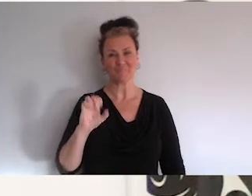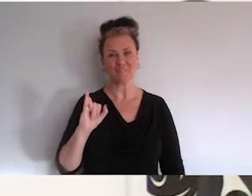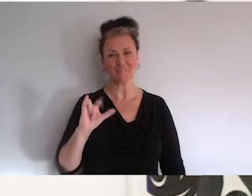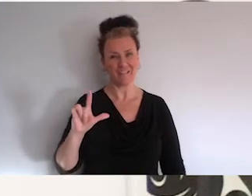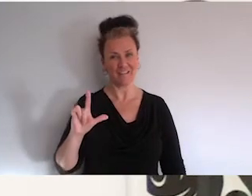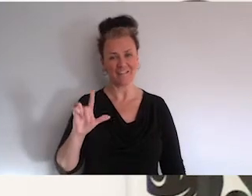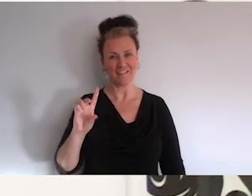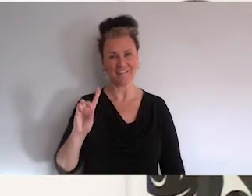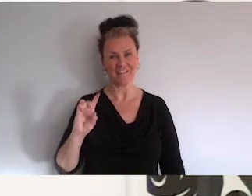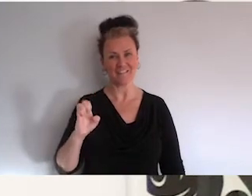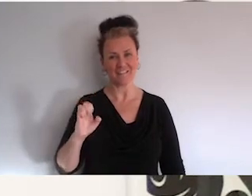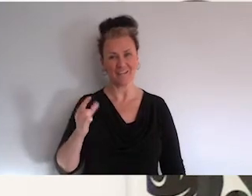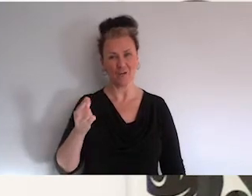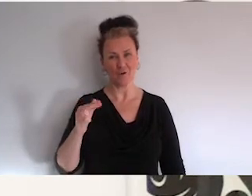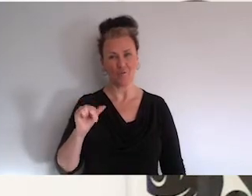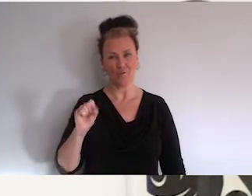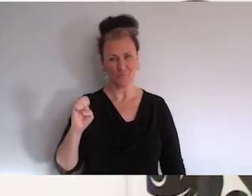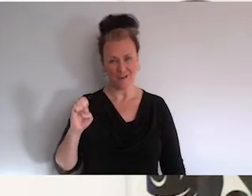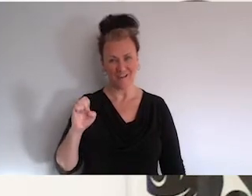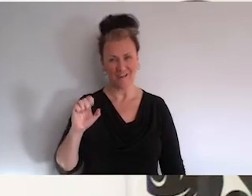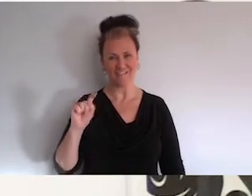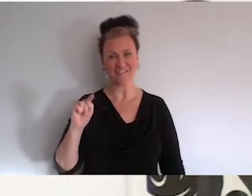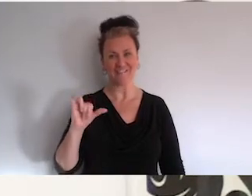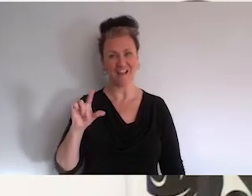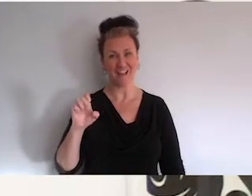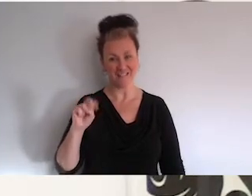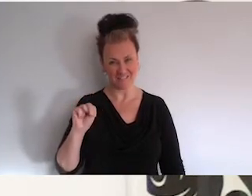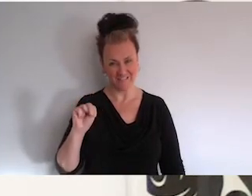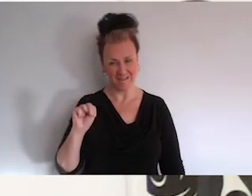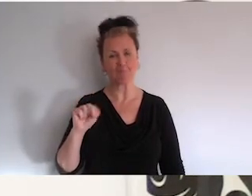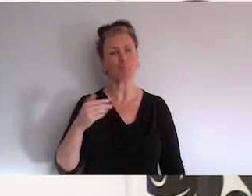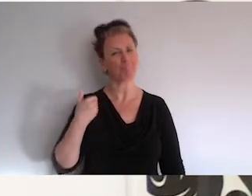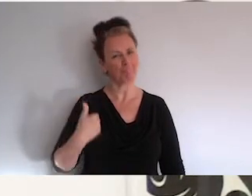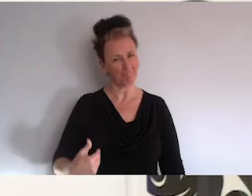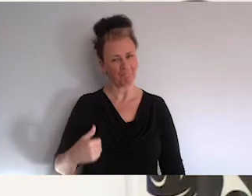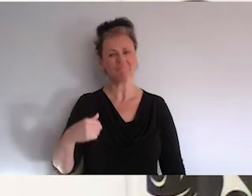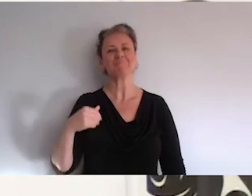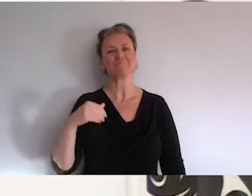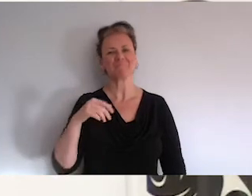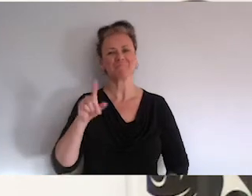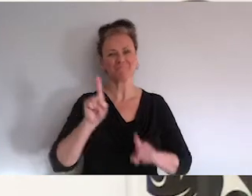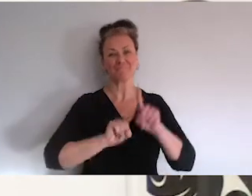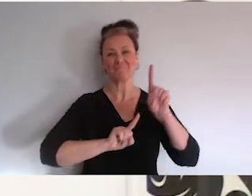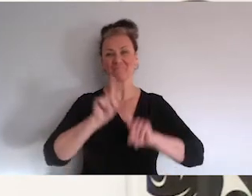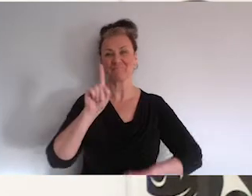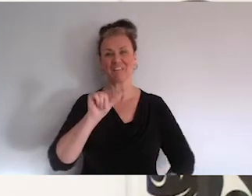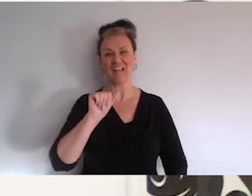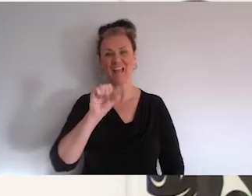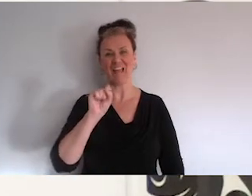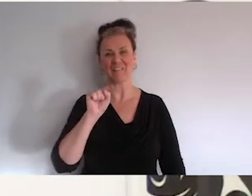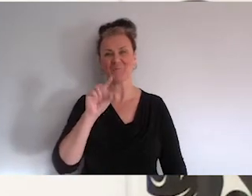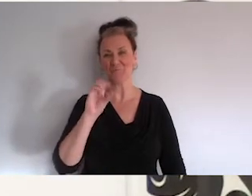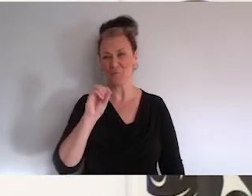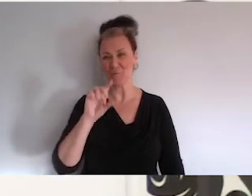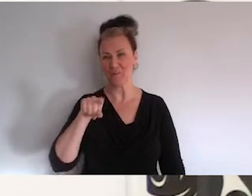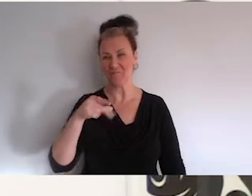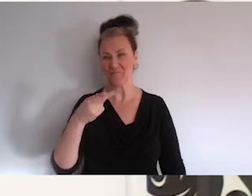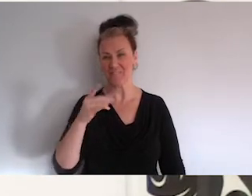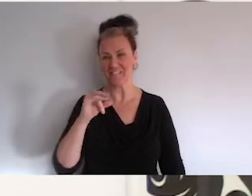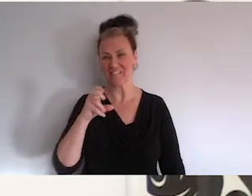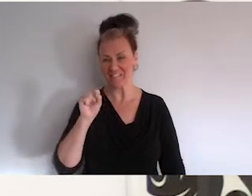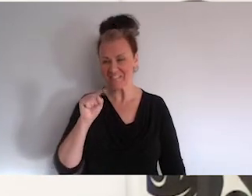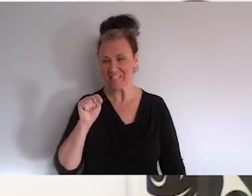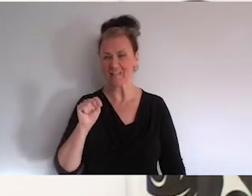personal astrophysicist, and I just want to say that